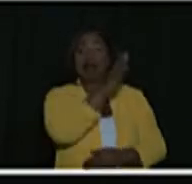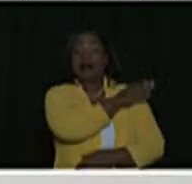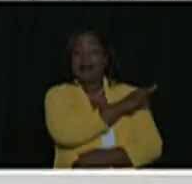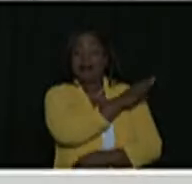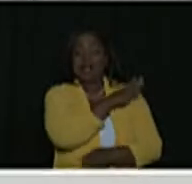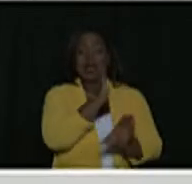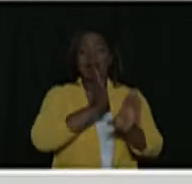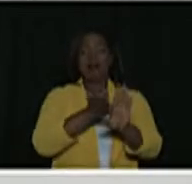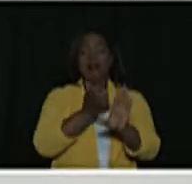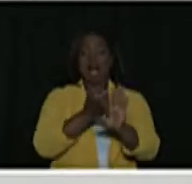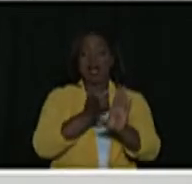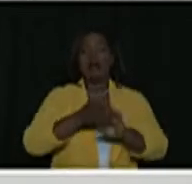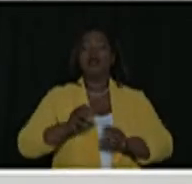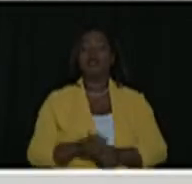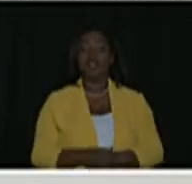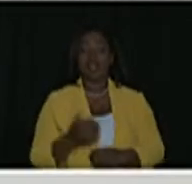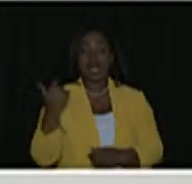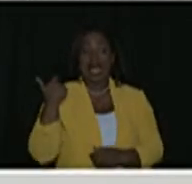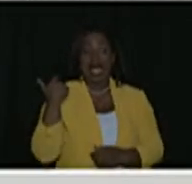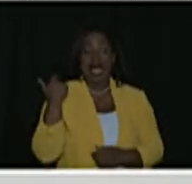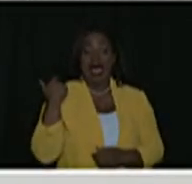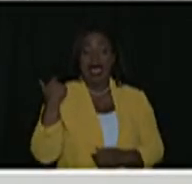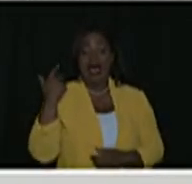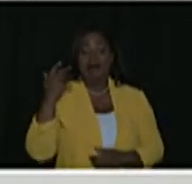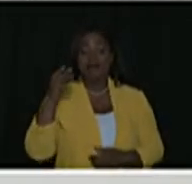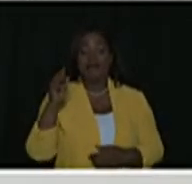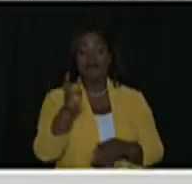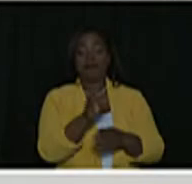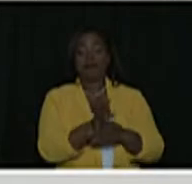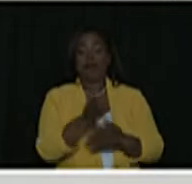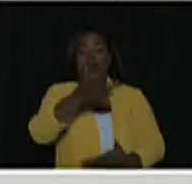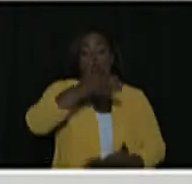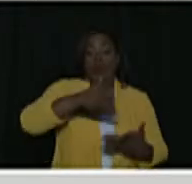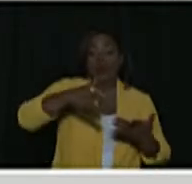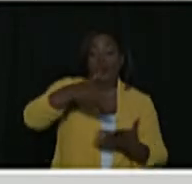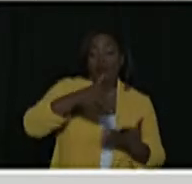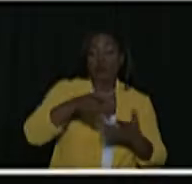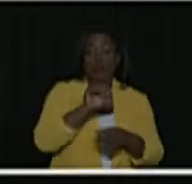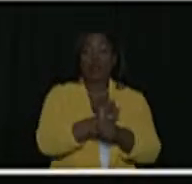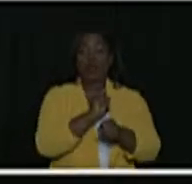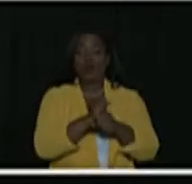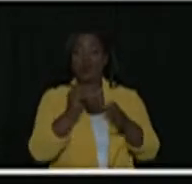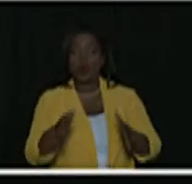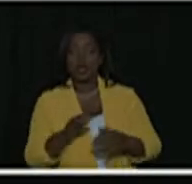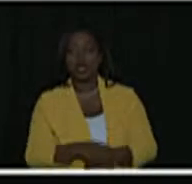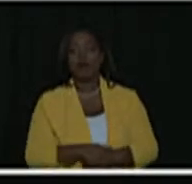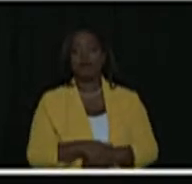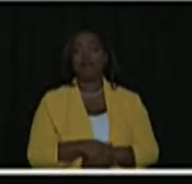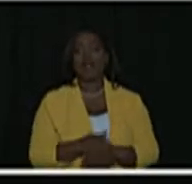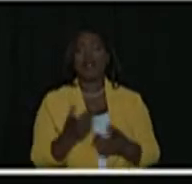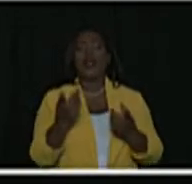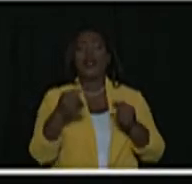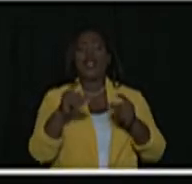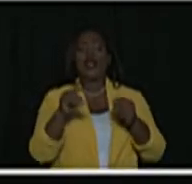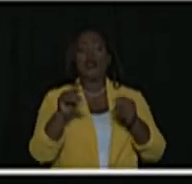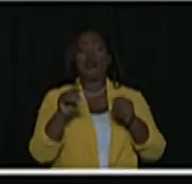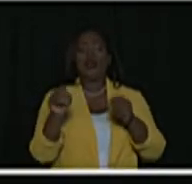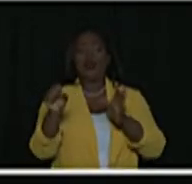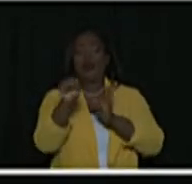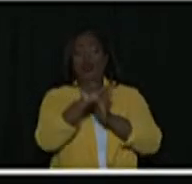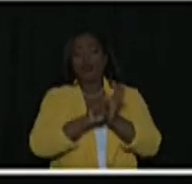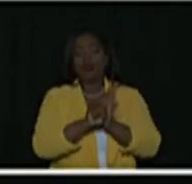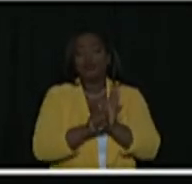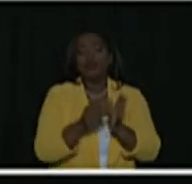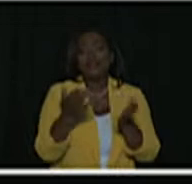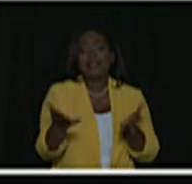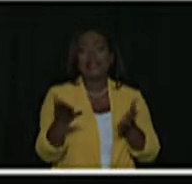mobile mental health unit, and interventions are done. We do screening. We use the Strength and Difficulties